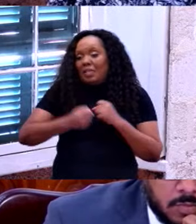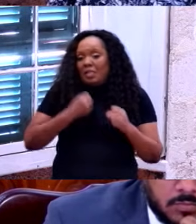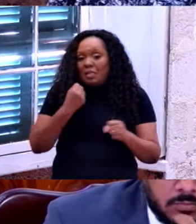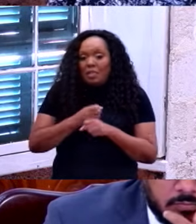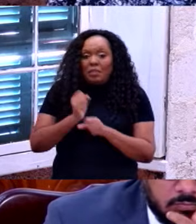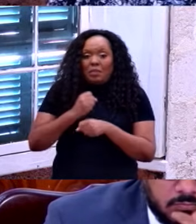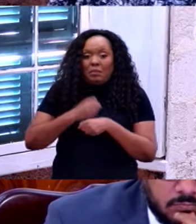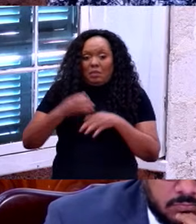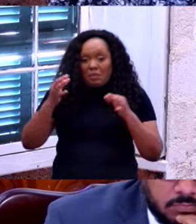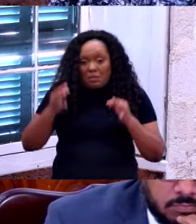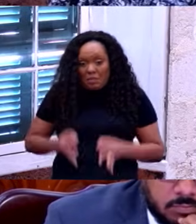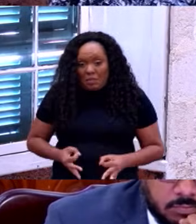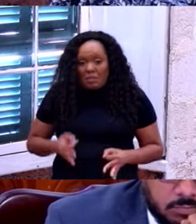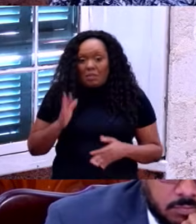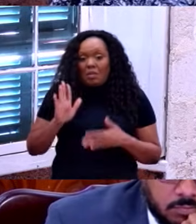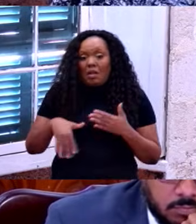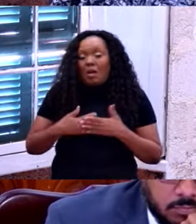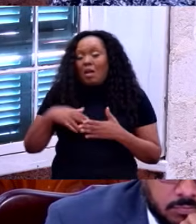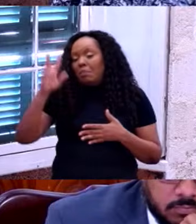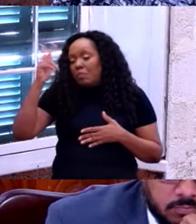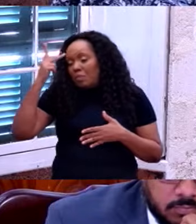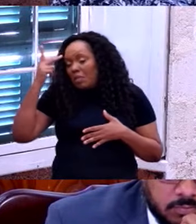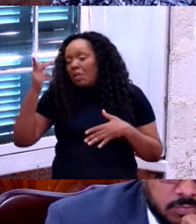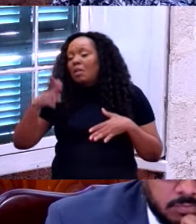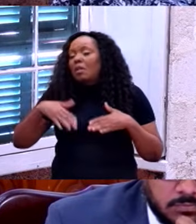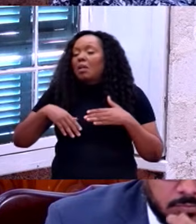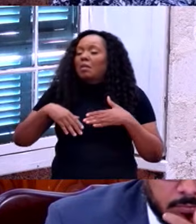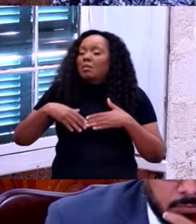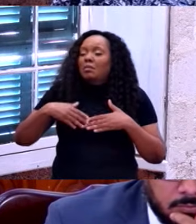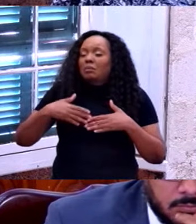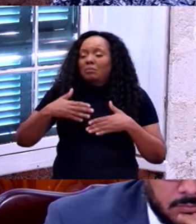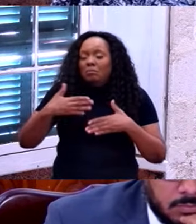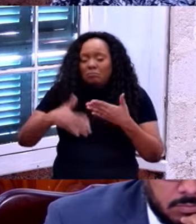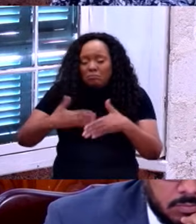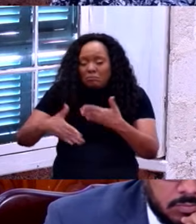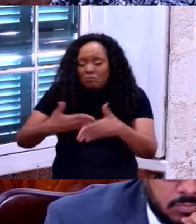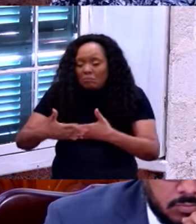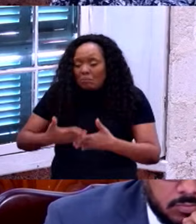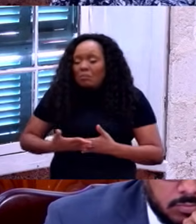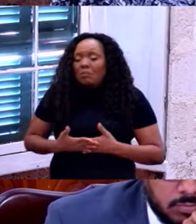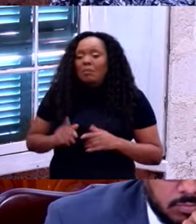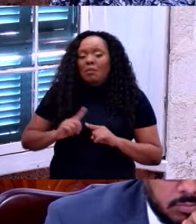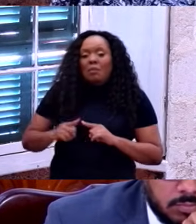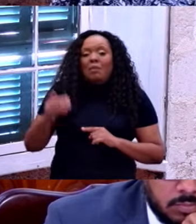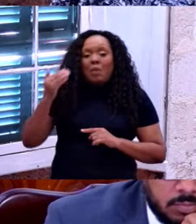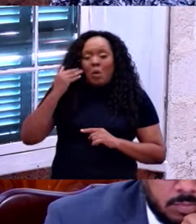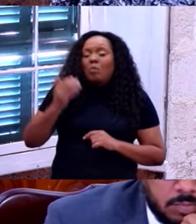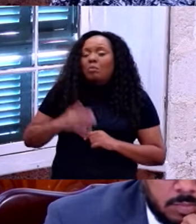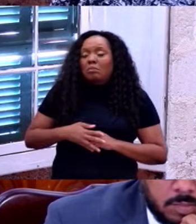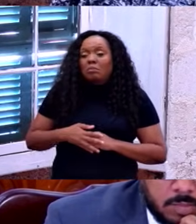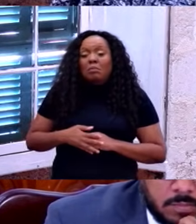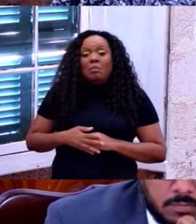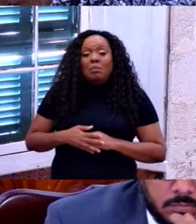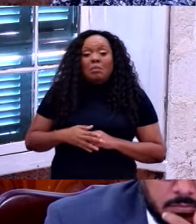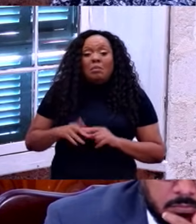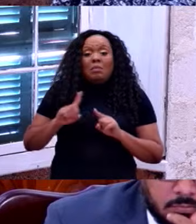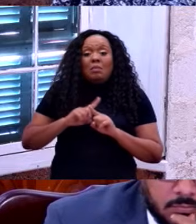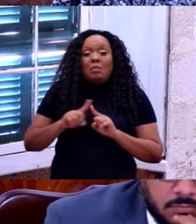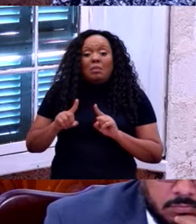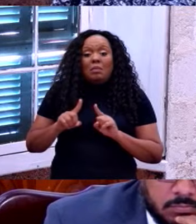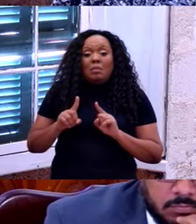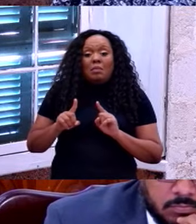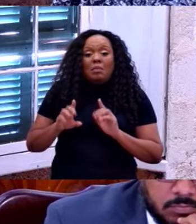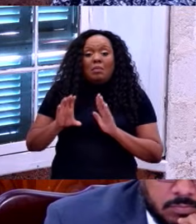all of that political rhetoric because it's that season. My query is, though, the Constitution is, let me make the statement,